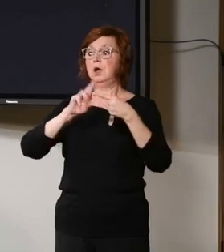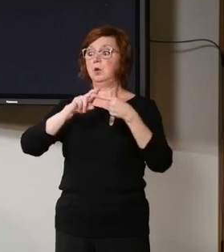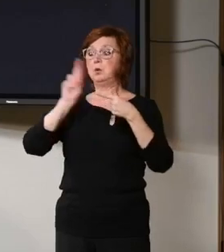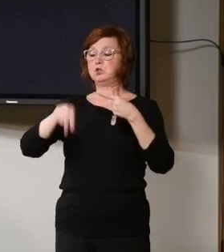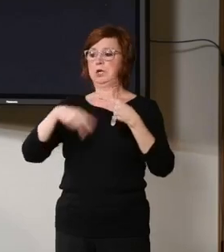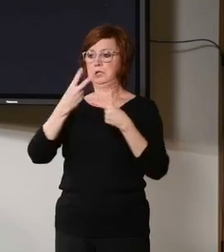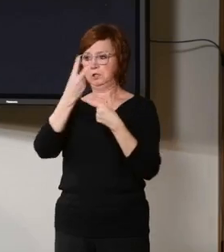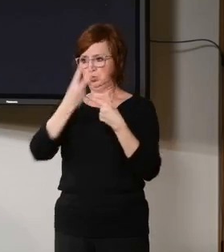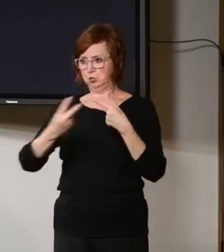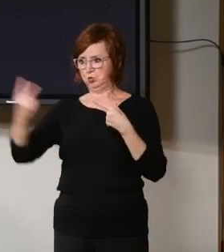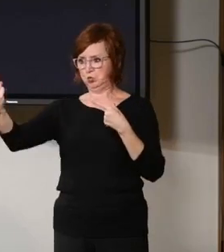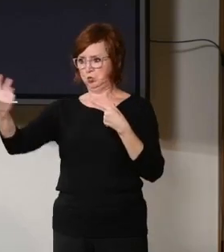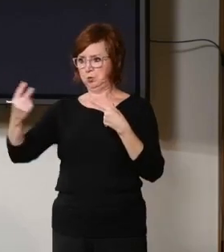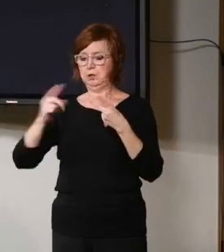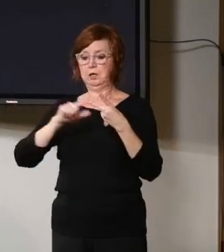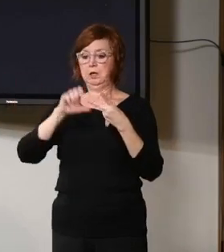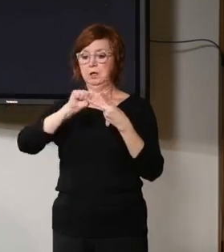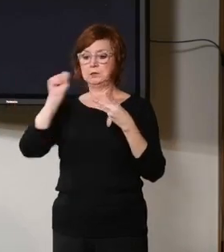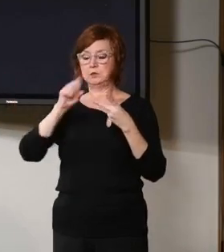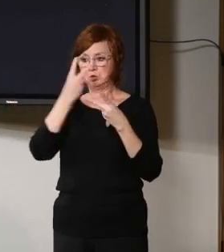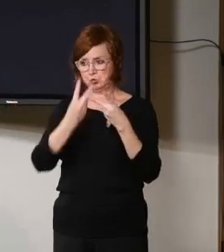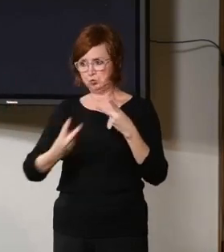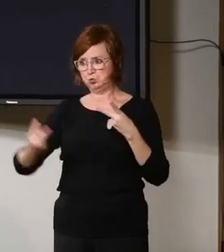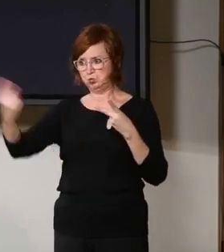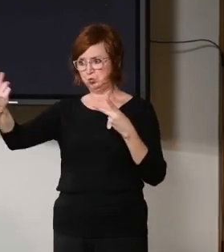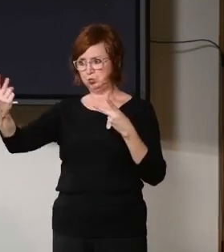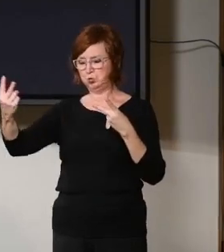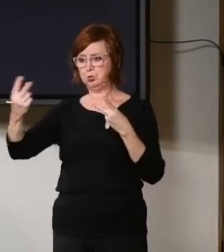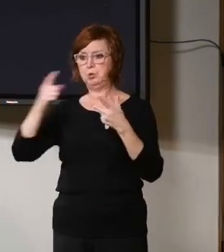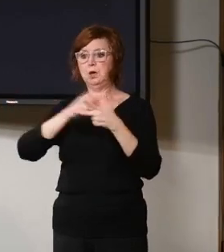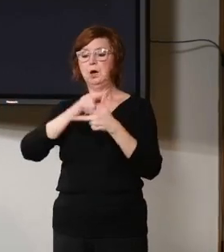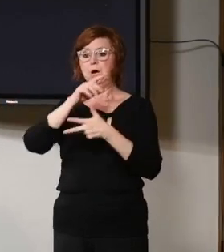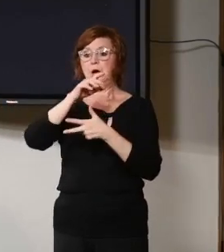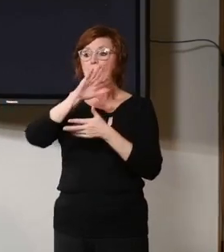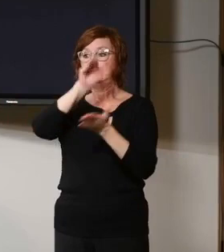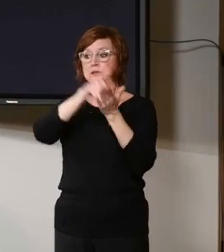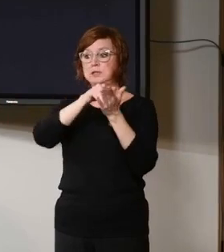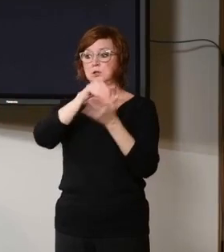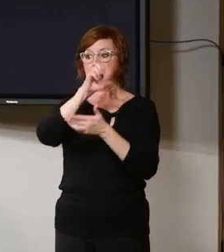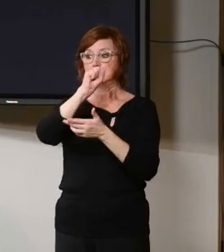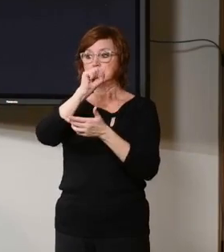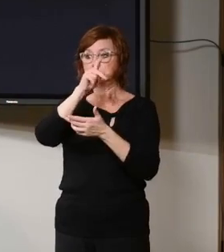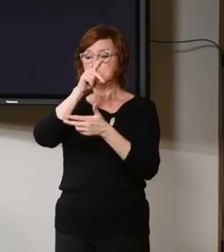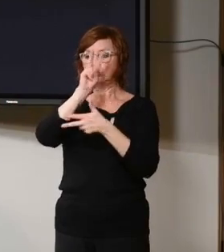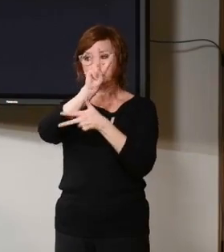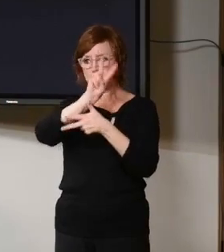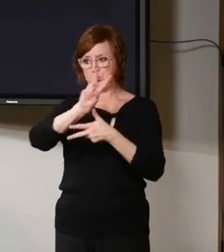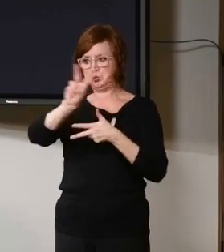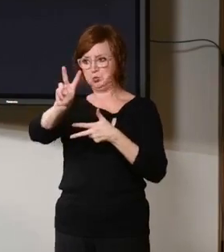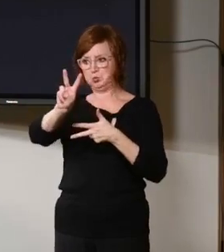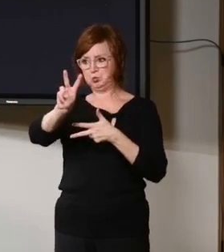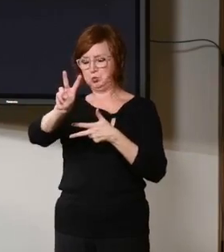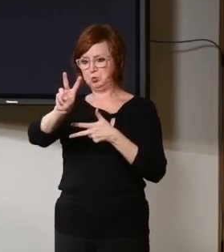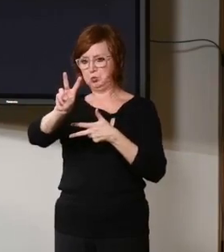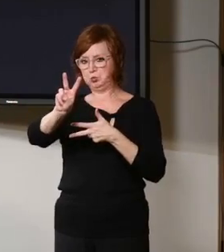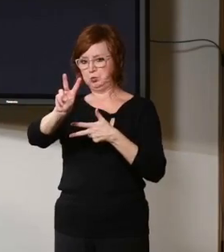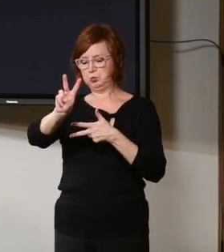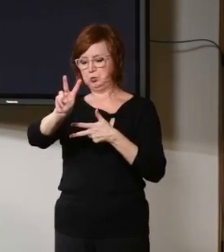Saskatoon area, 2 in the central Saskatchewan area. but we have to remember that